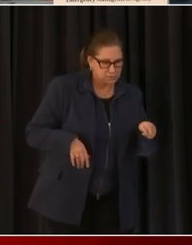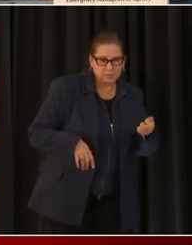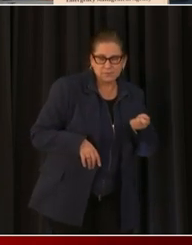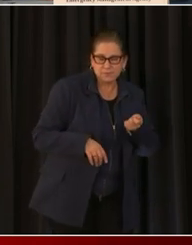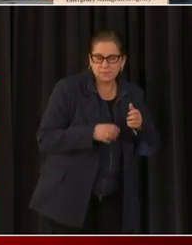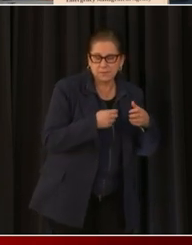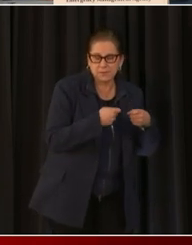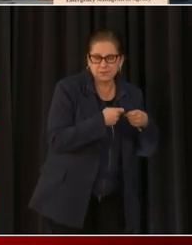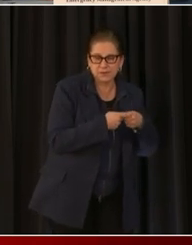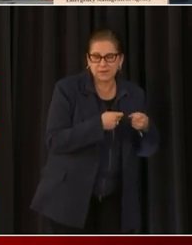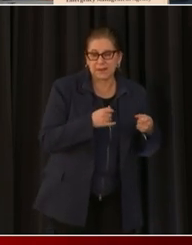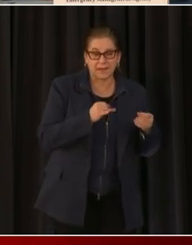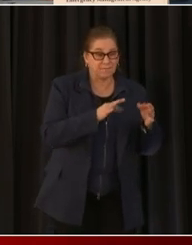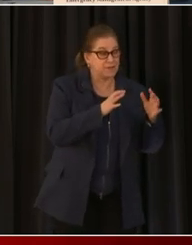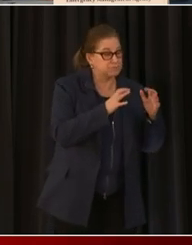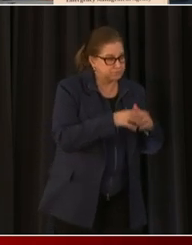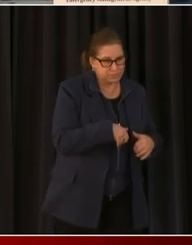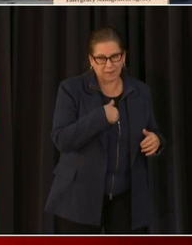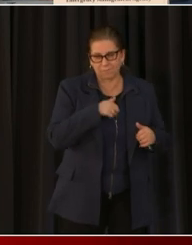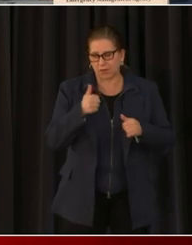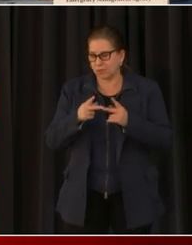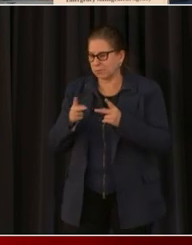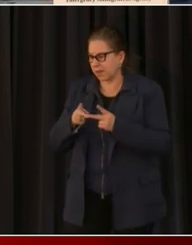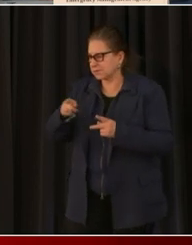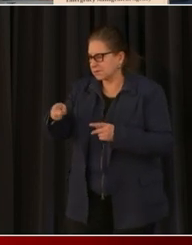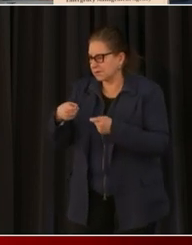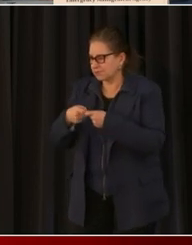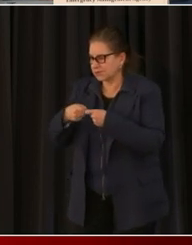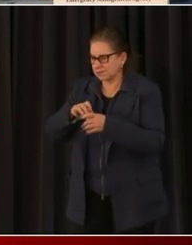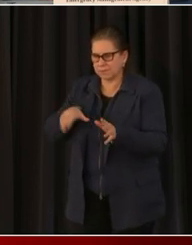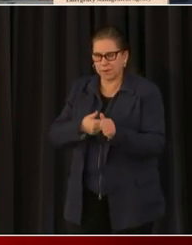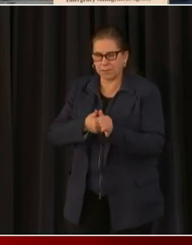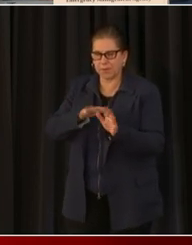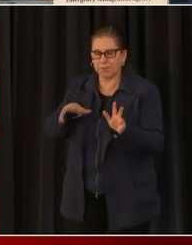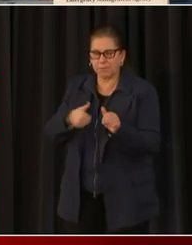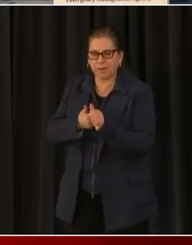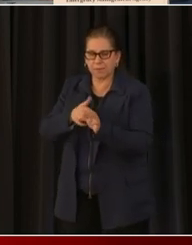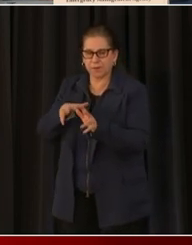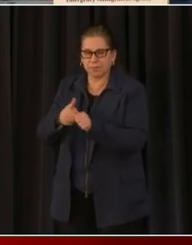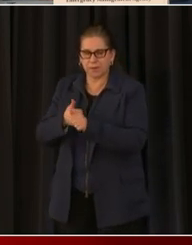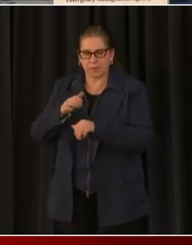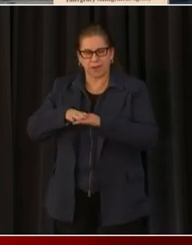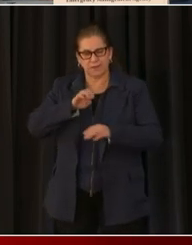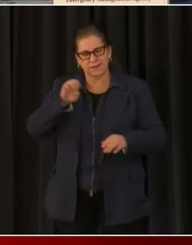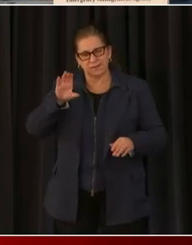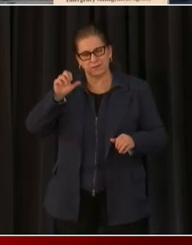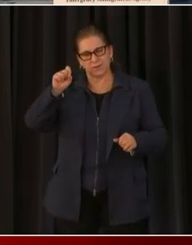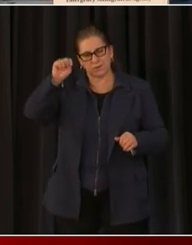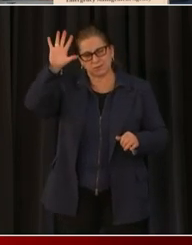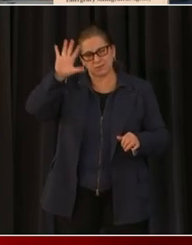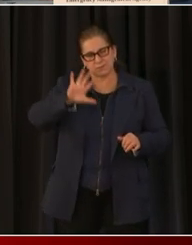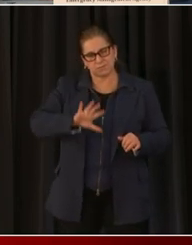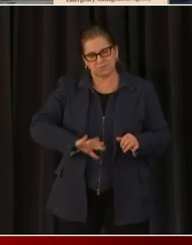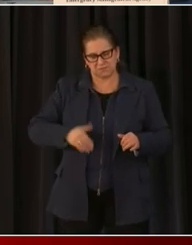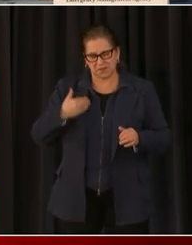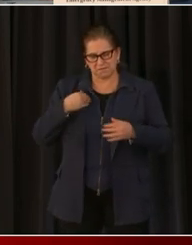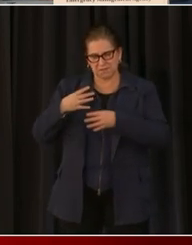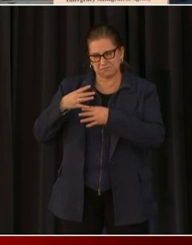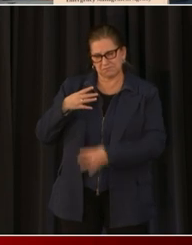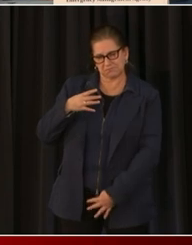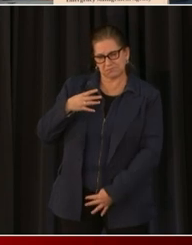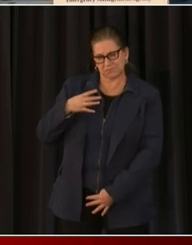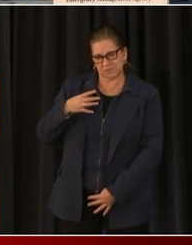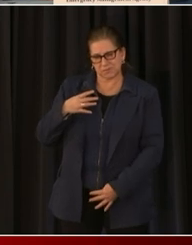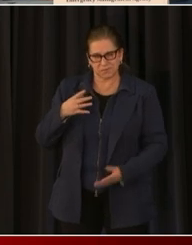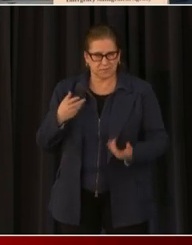down, another part is able to very quickly replenish or restore power